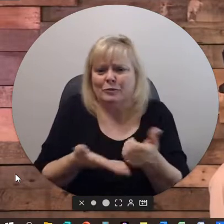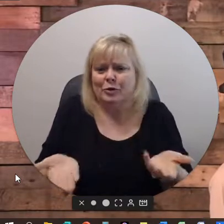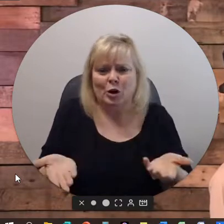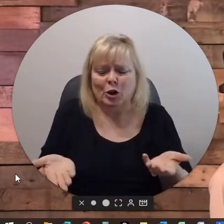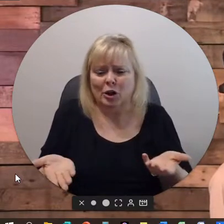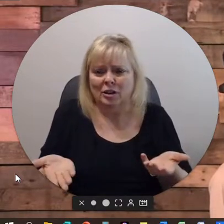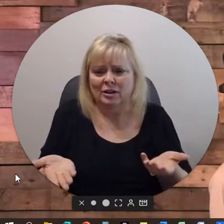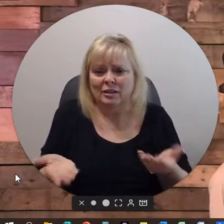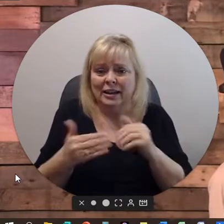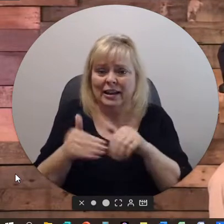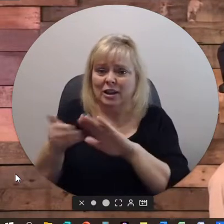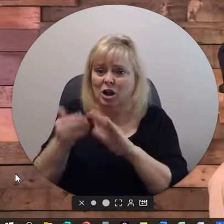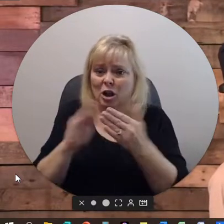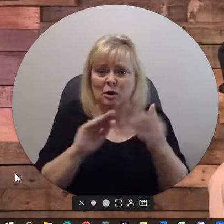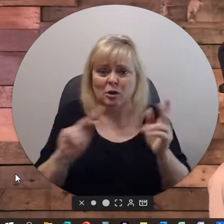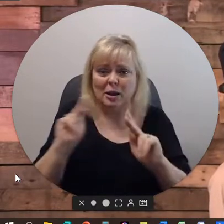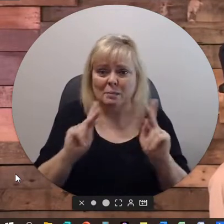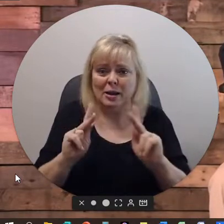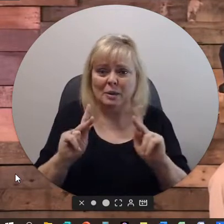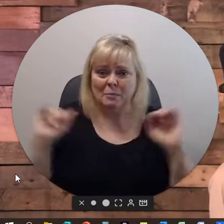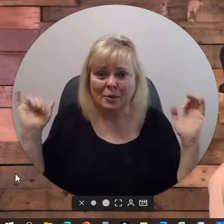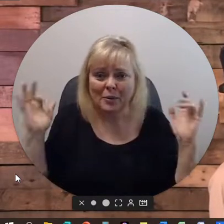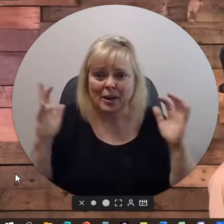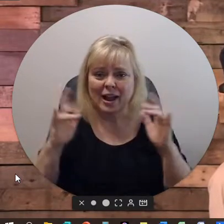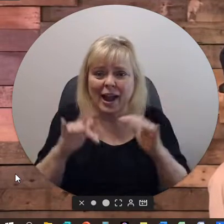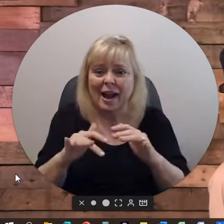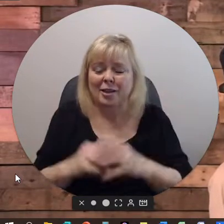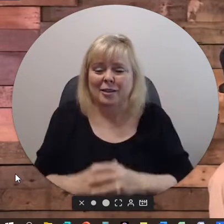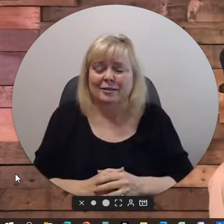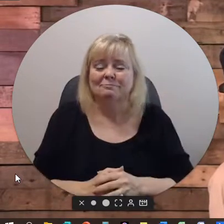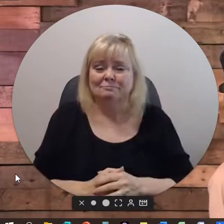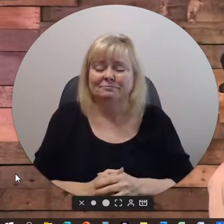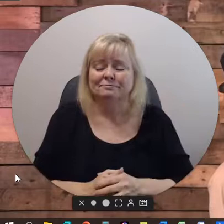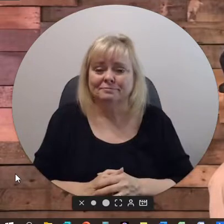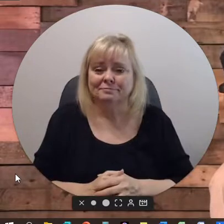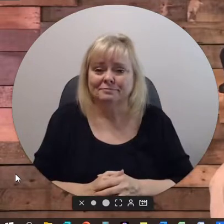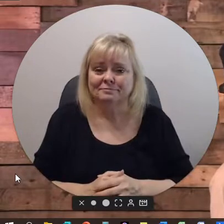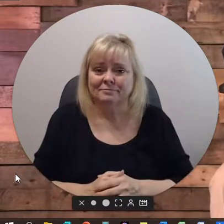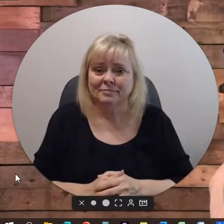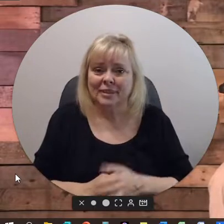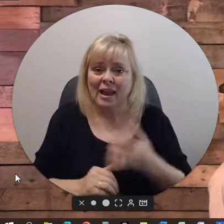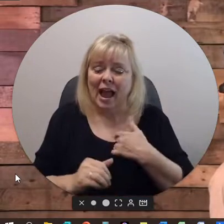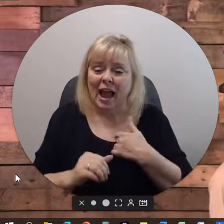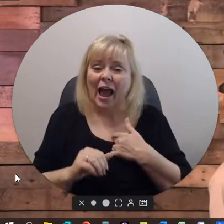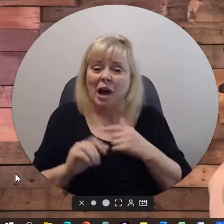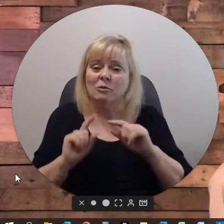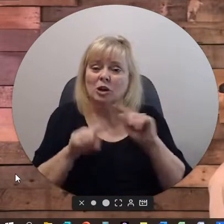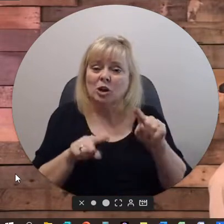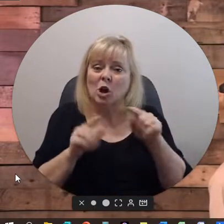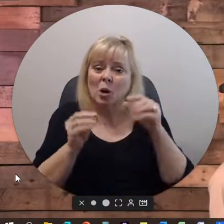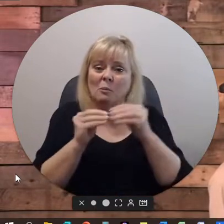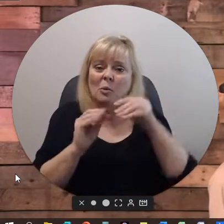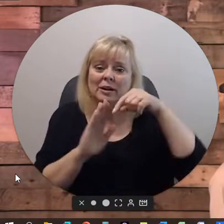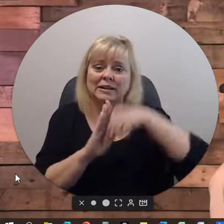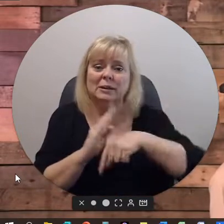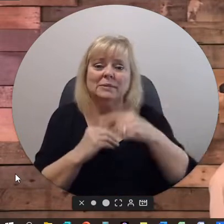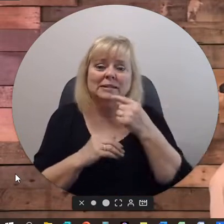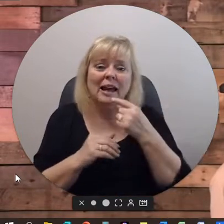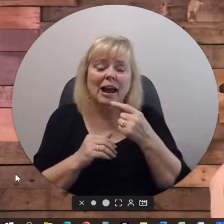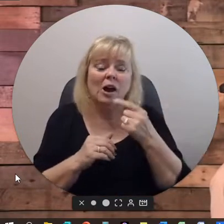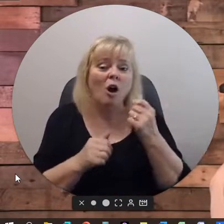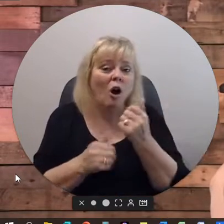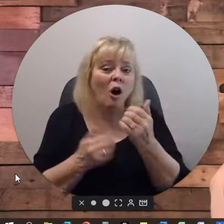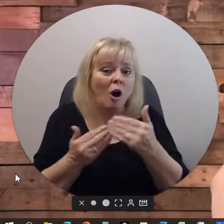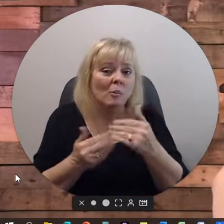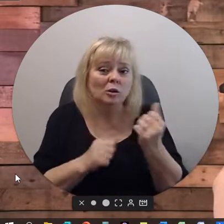gathered together in Christ's name. I'd go even further. I'd say that almost all of us at one time or